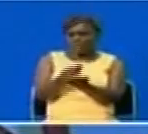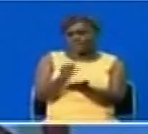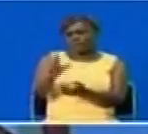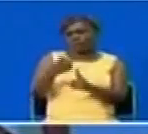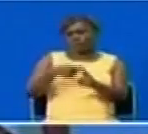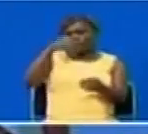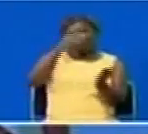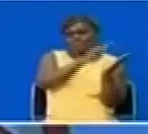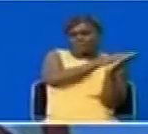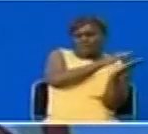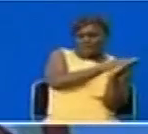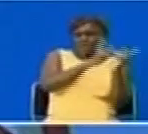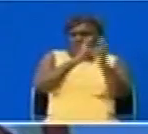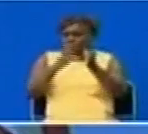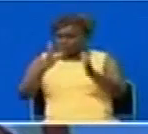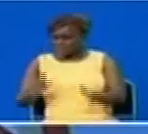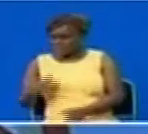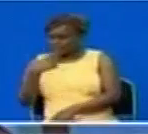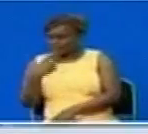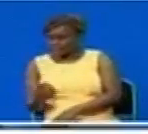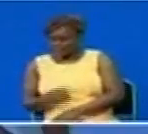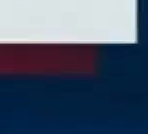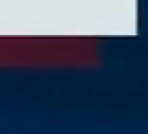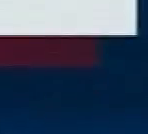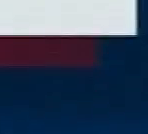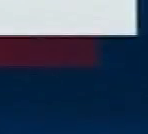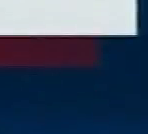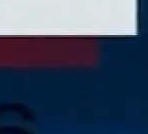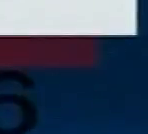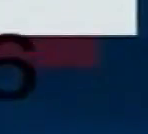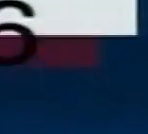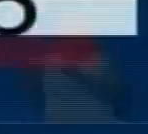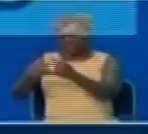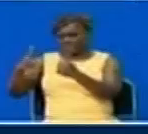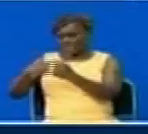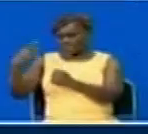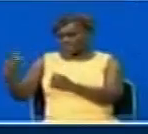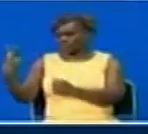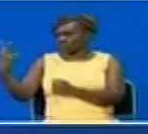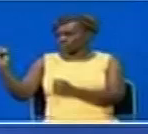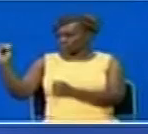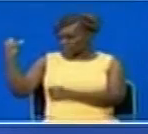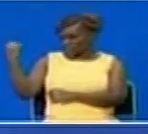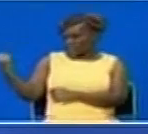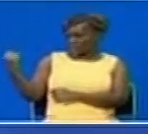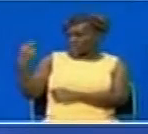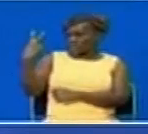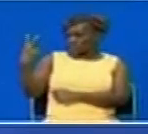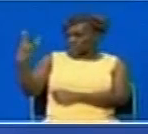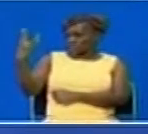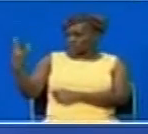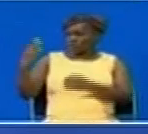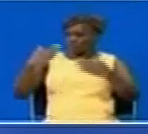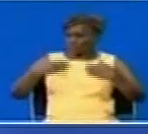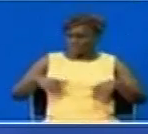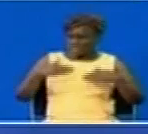banks. KTN's Philip Keitany reports. Between 1993 and 2005, 24 Kenyan banks